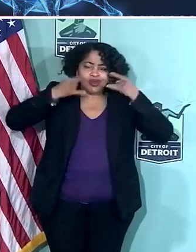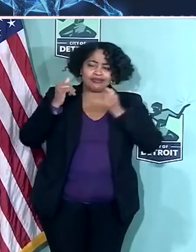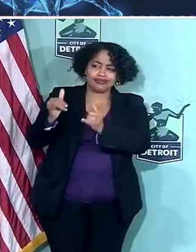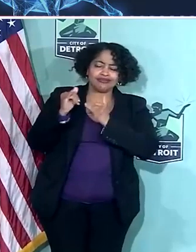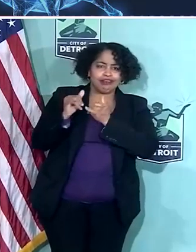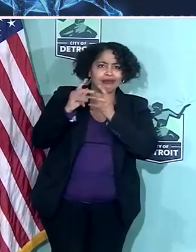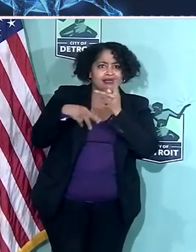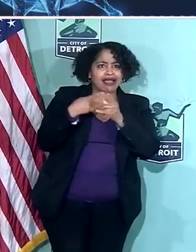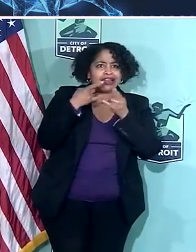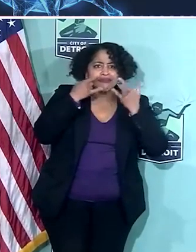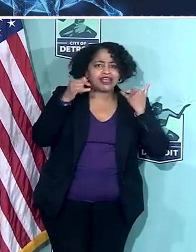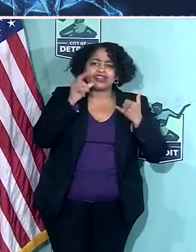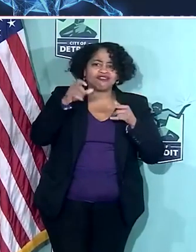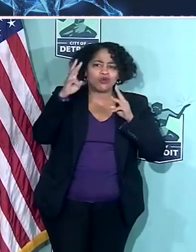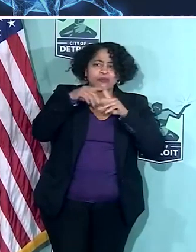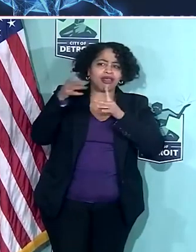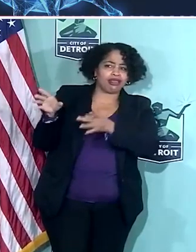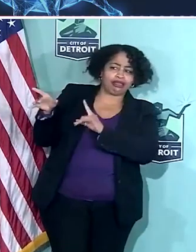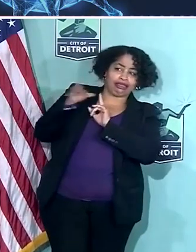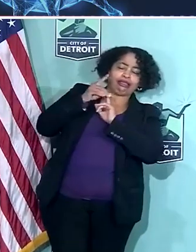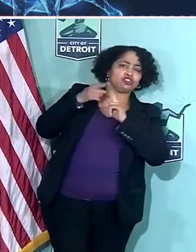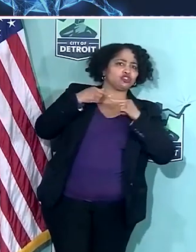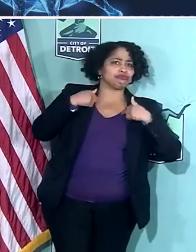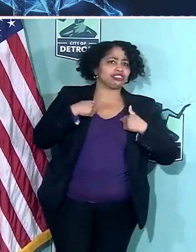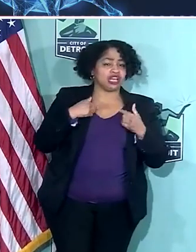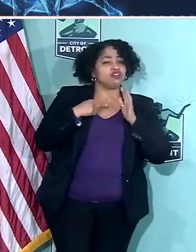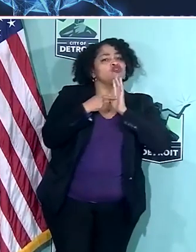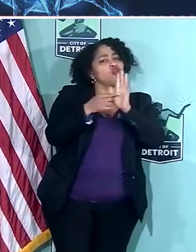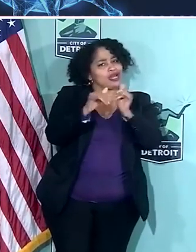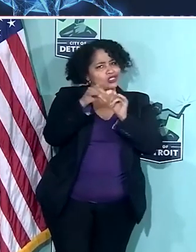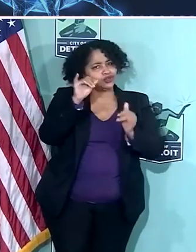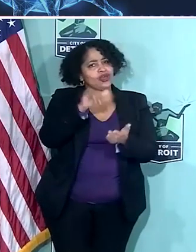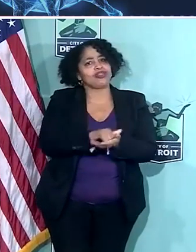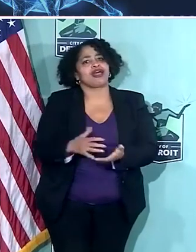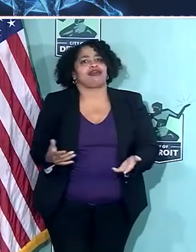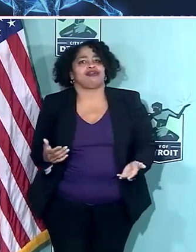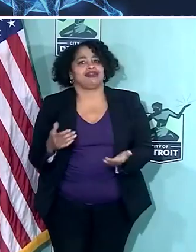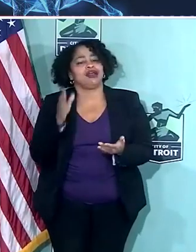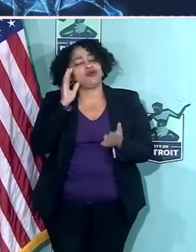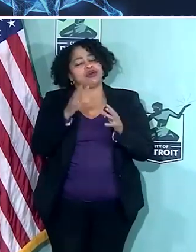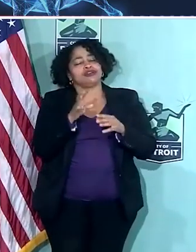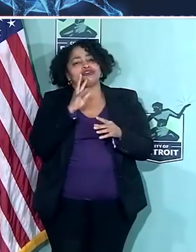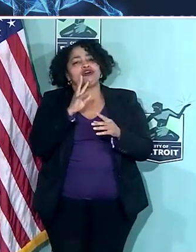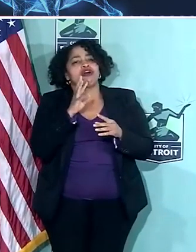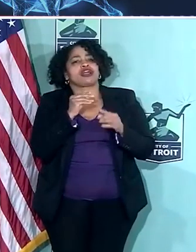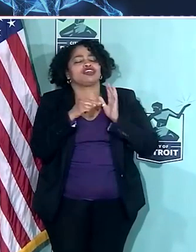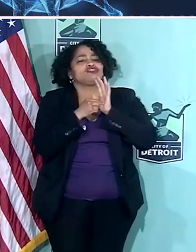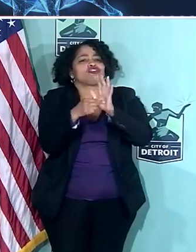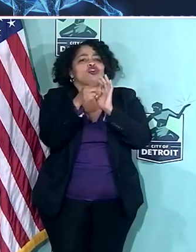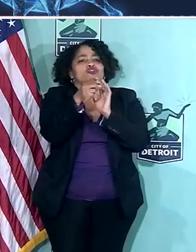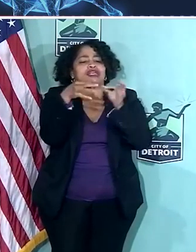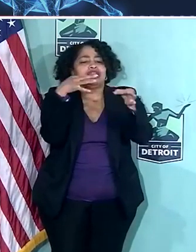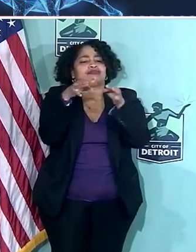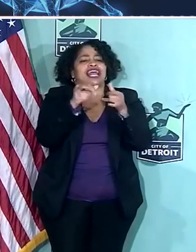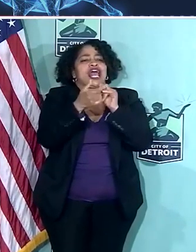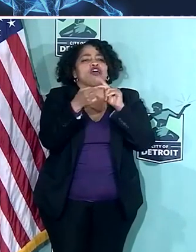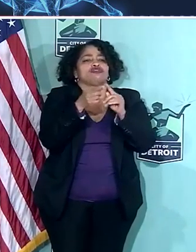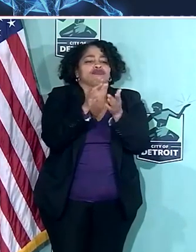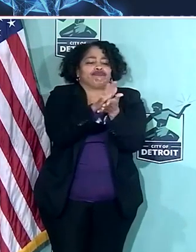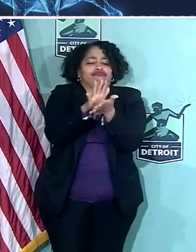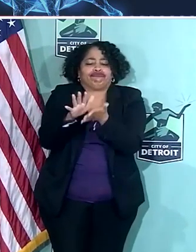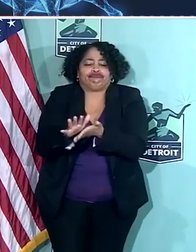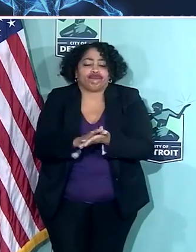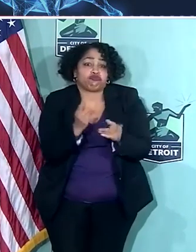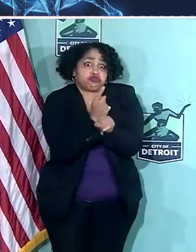getting it to them. We'll show you how to do that. We'll show you the cleaning protocols you ought to be using